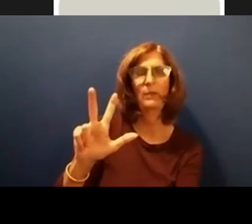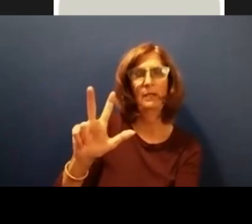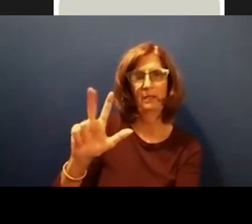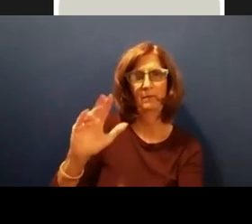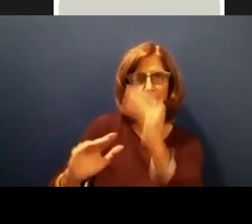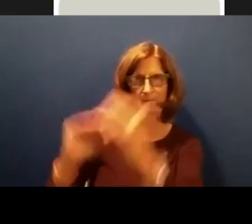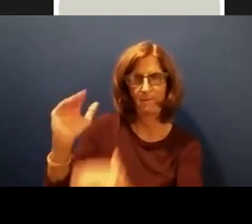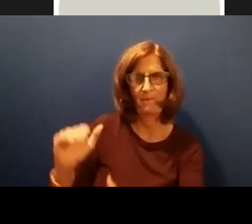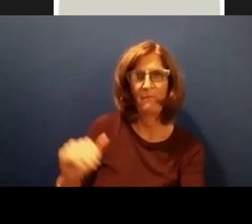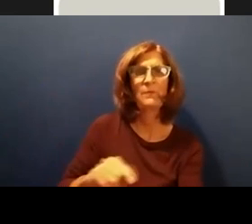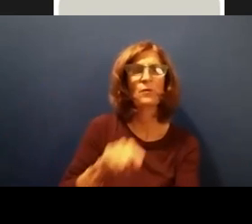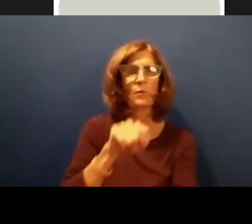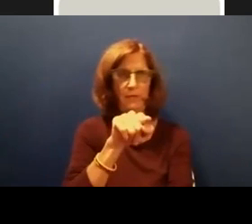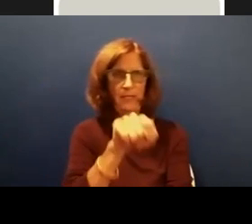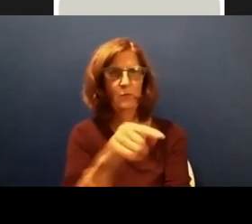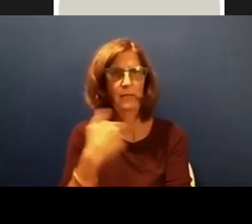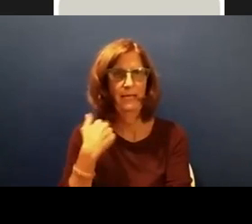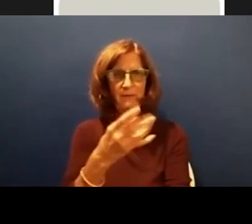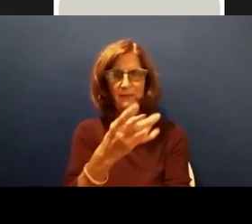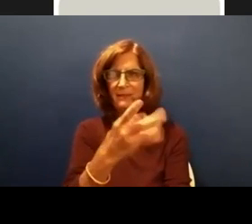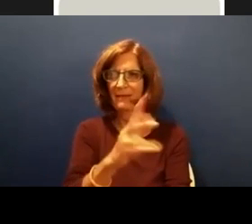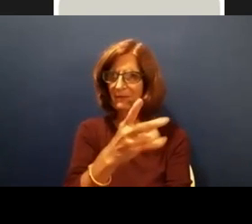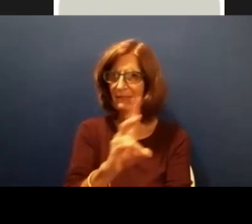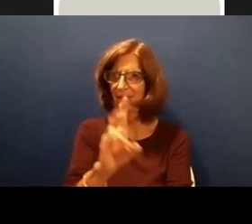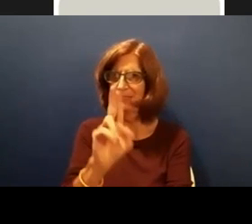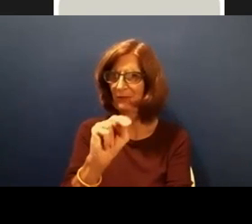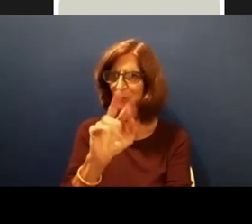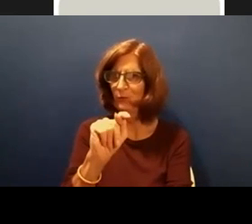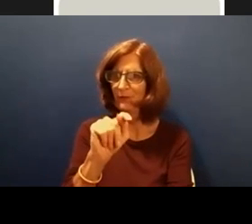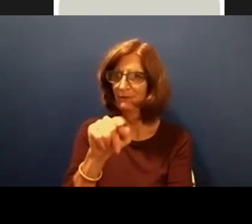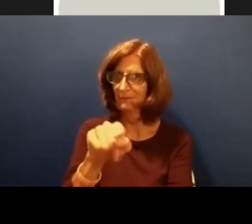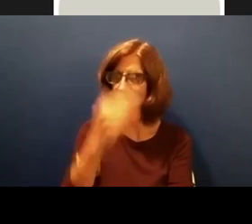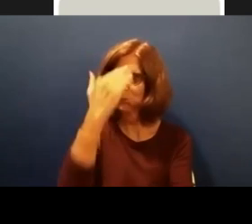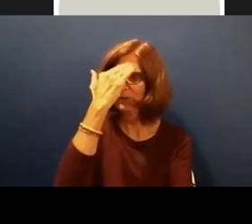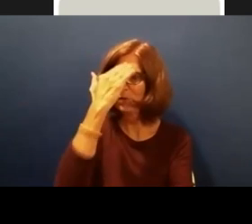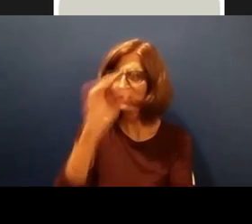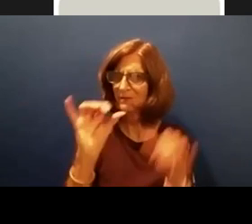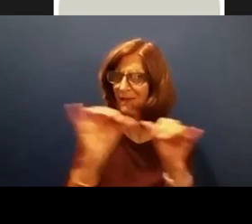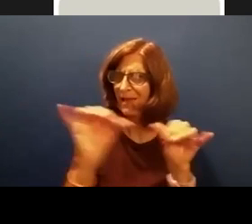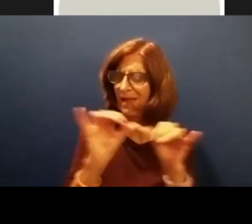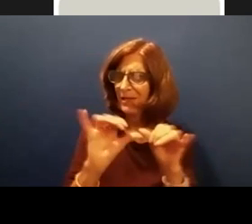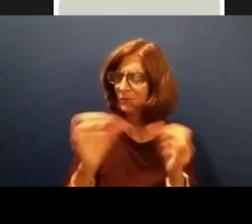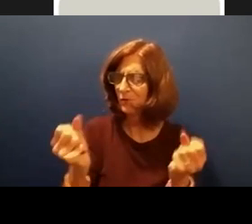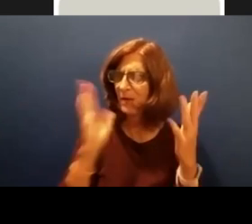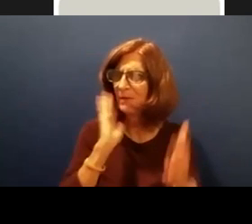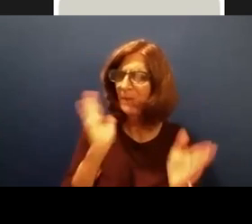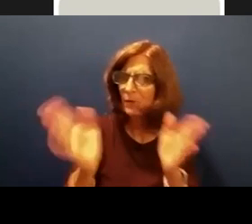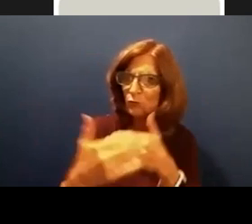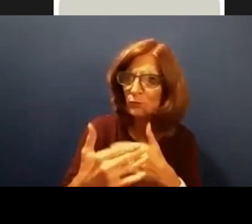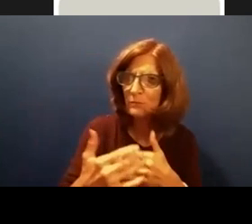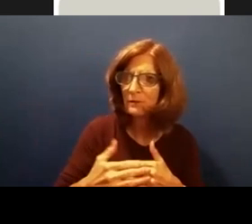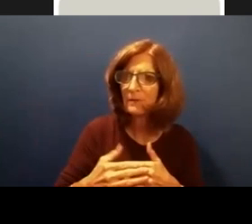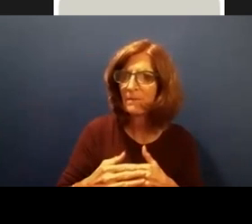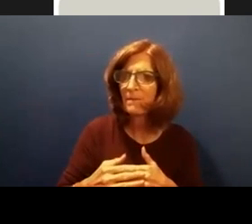of affordable housing. I don't know if we know what the sort of size or bedroom makeup of those is. That would be helpful to know.